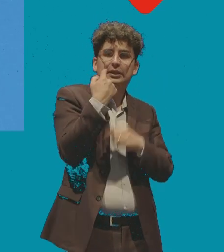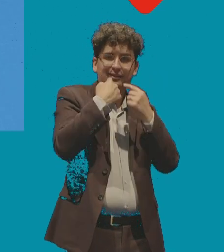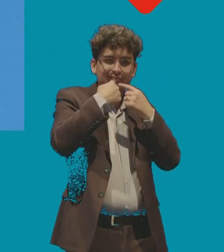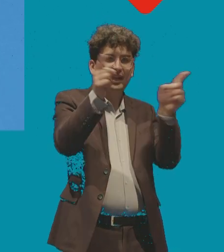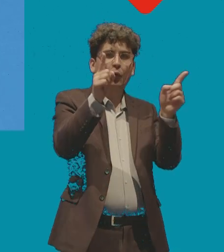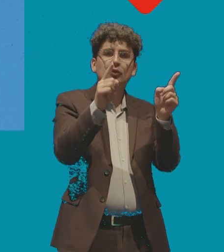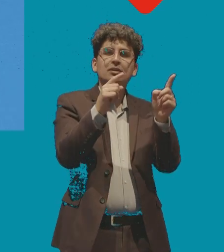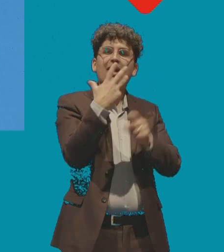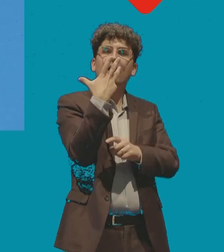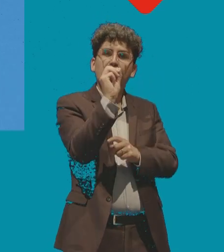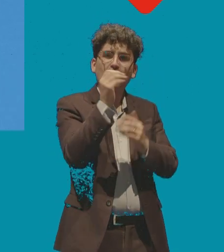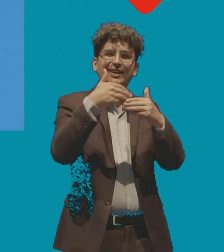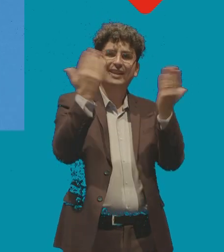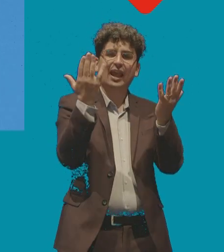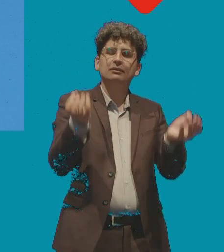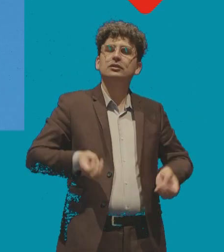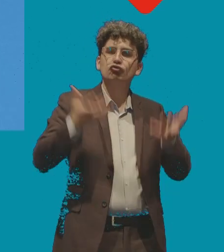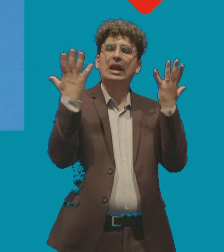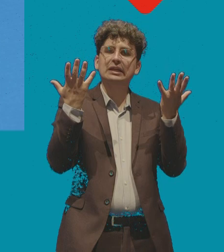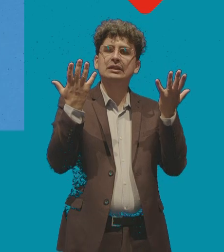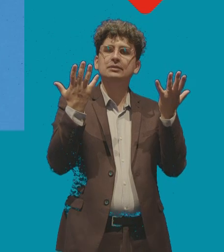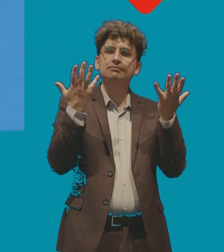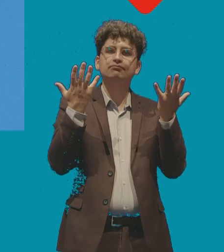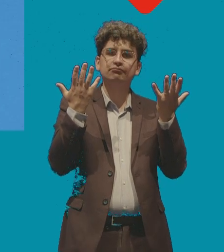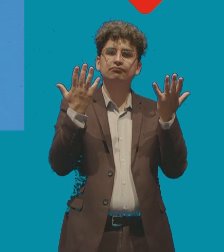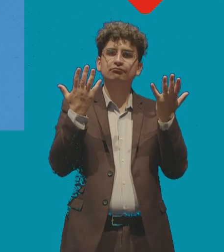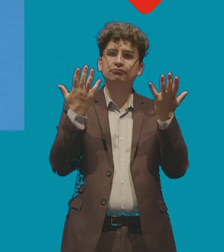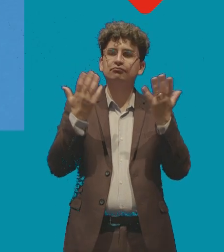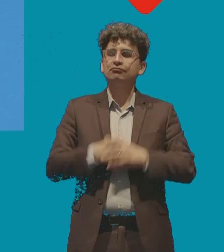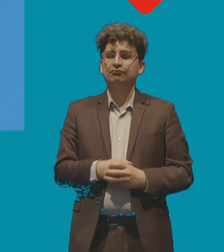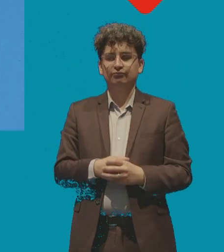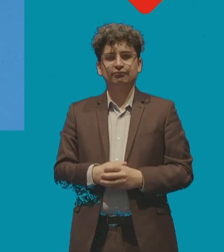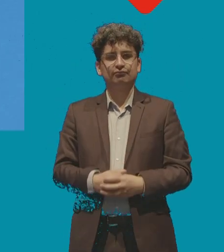further 30 days of strike action.